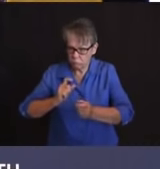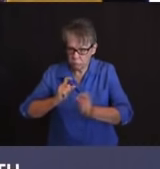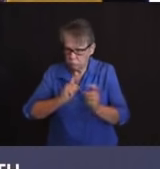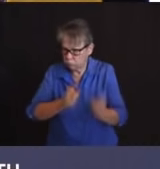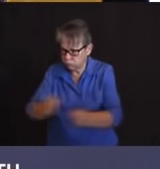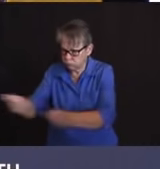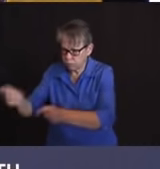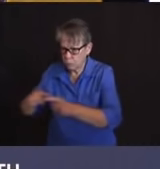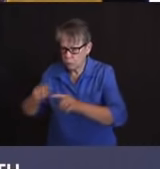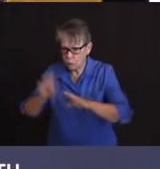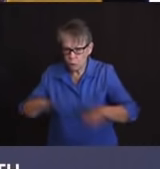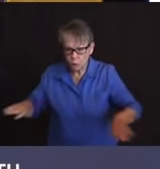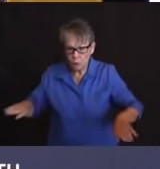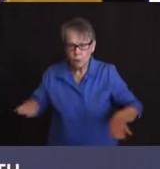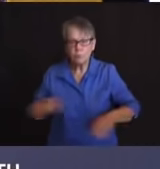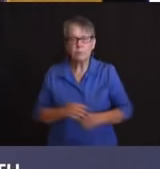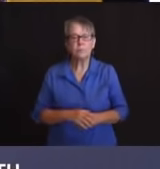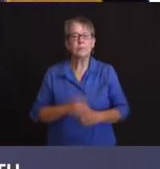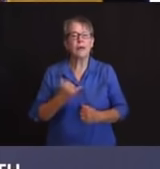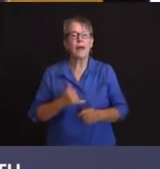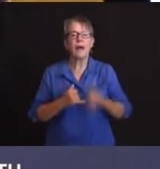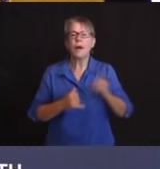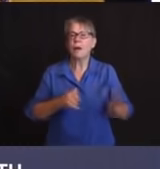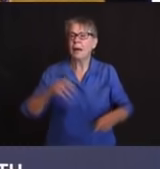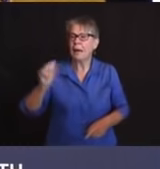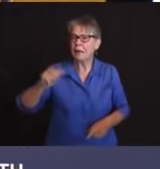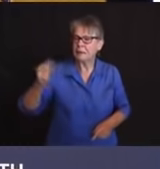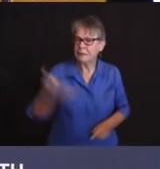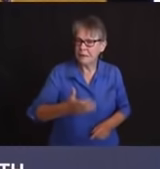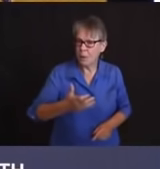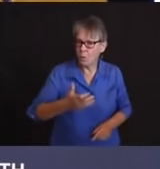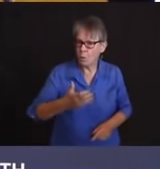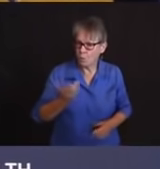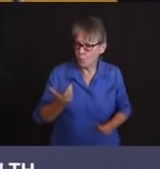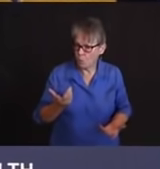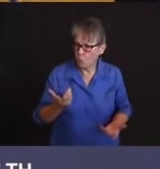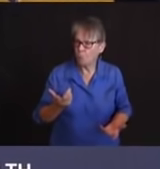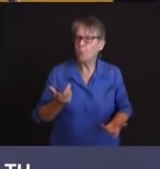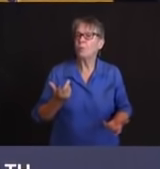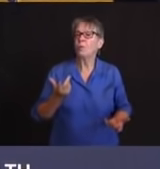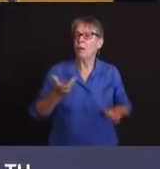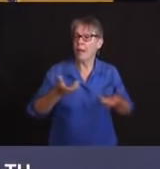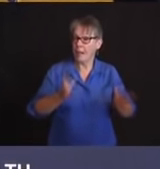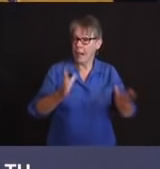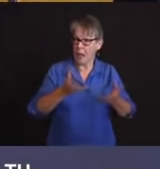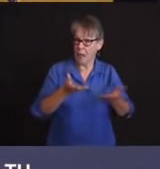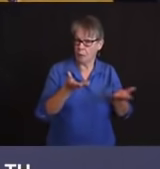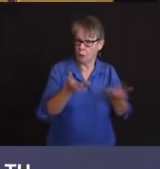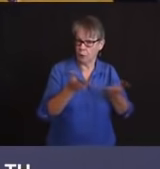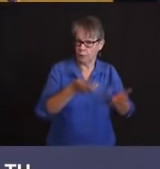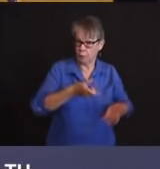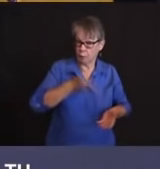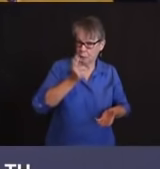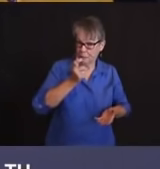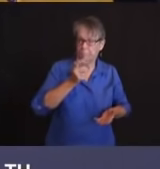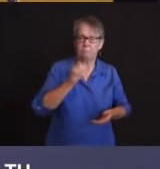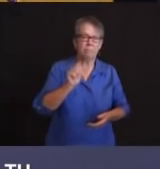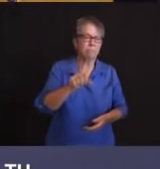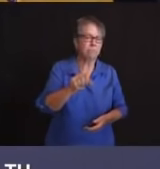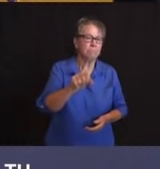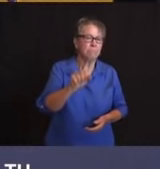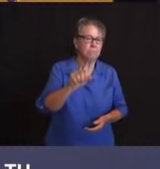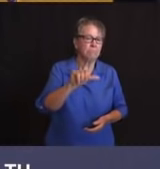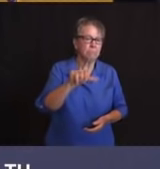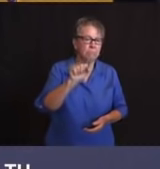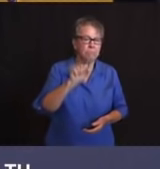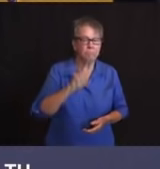Yes. Okay, and if it's otherwise, we'll come back to you. Thank you, and again, apologies, Stacy. Again, the most important part of